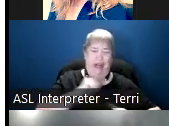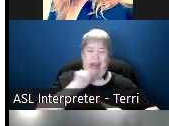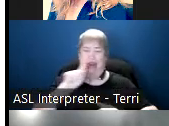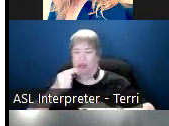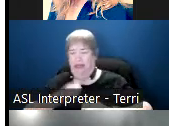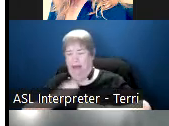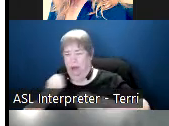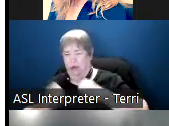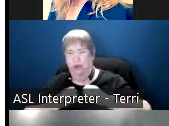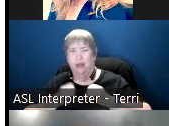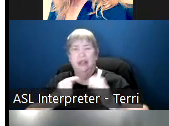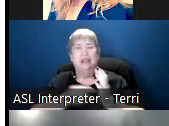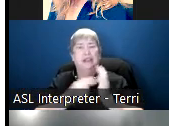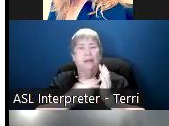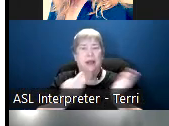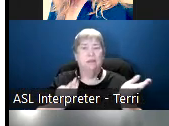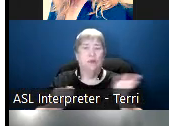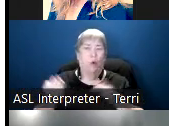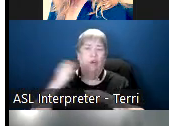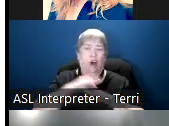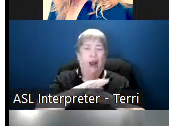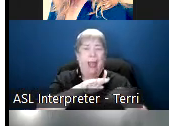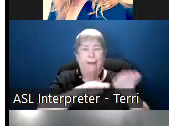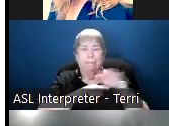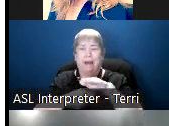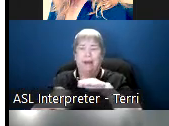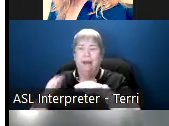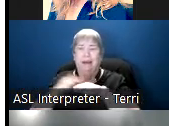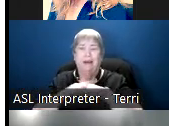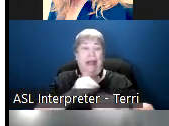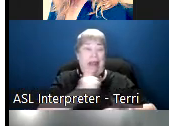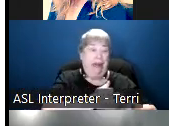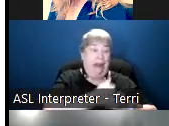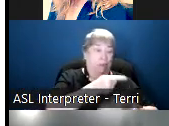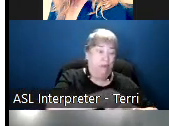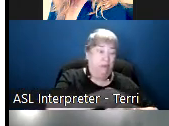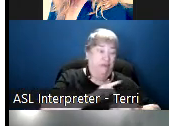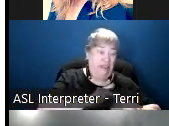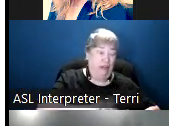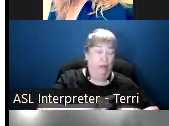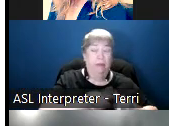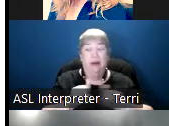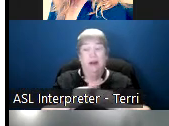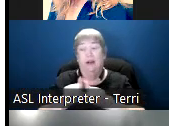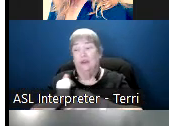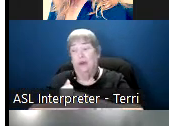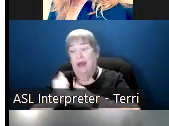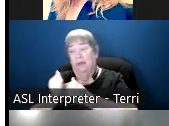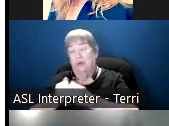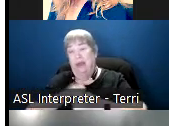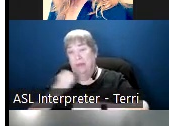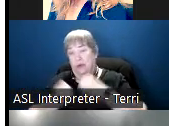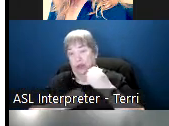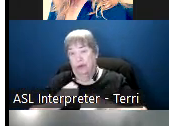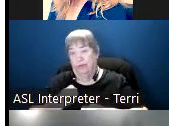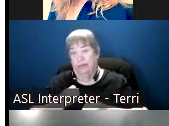So some of these in the chat are, I can already see some overlap, and we'll go into those on the next couple of slides. I'm gonna hand it back to you